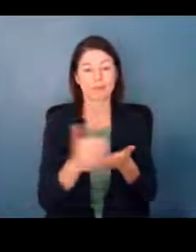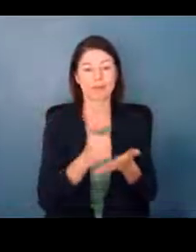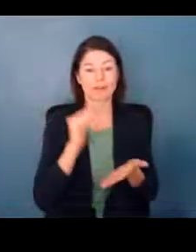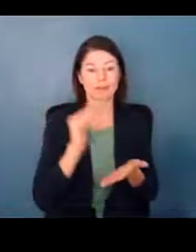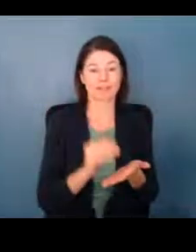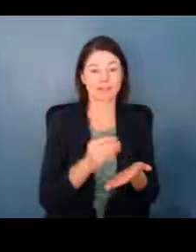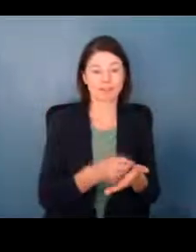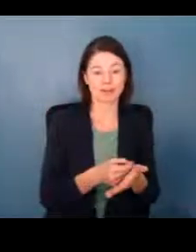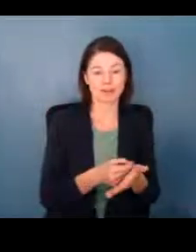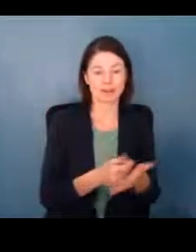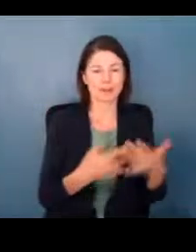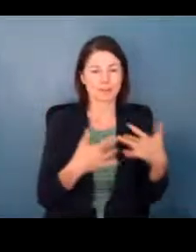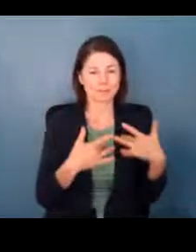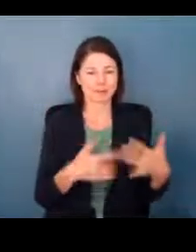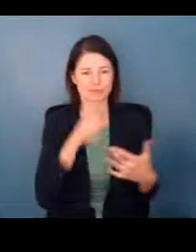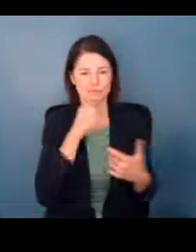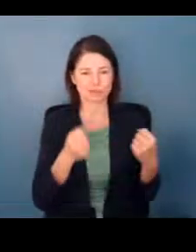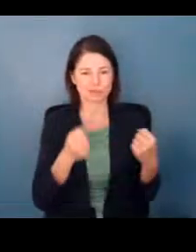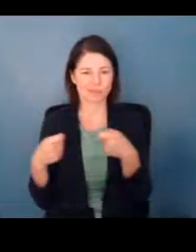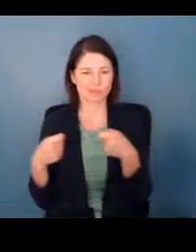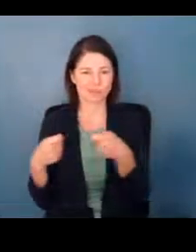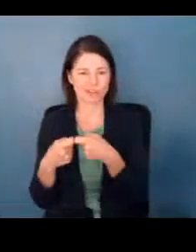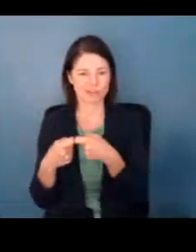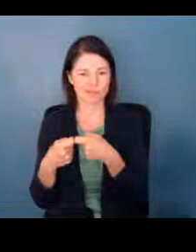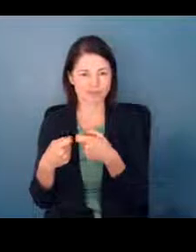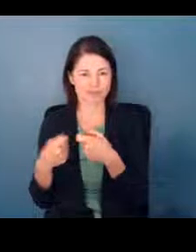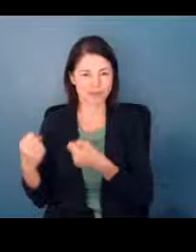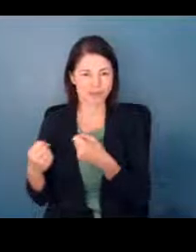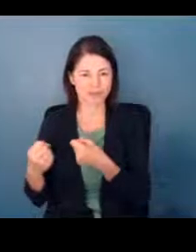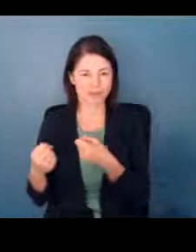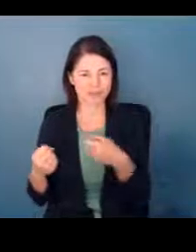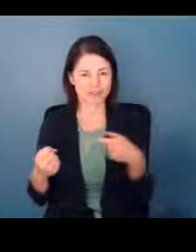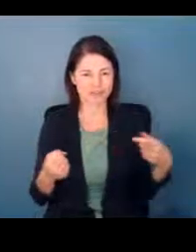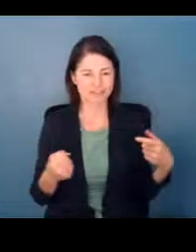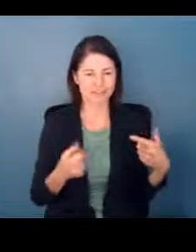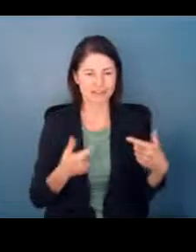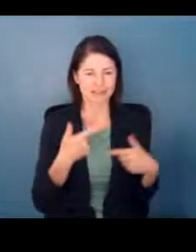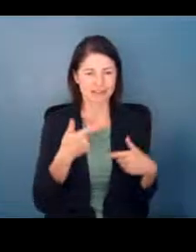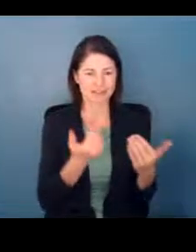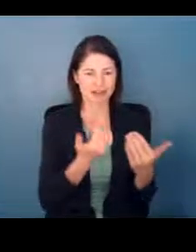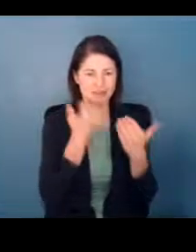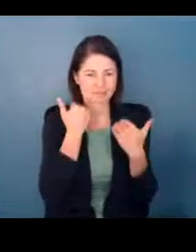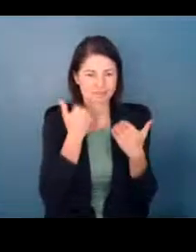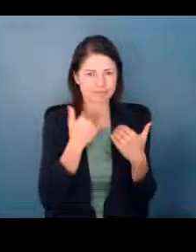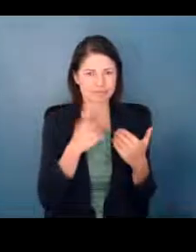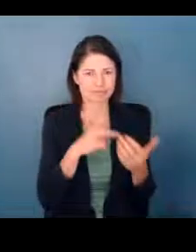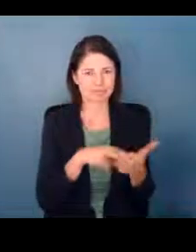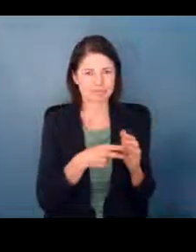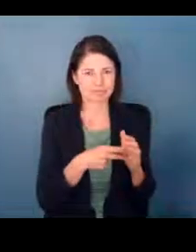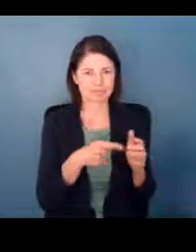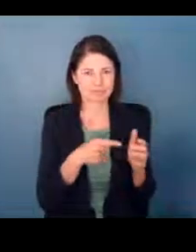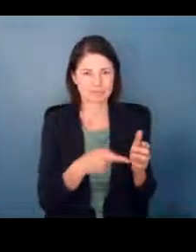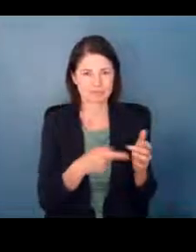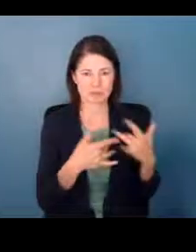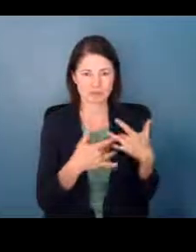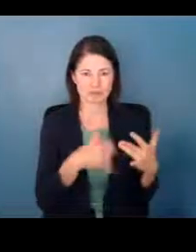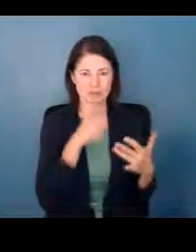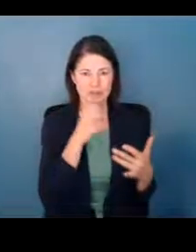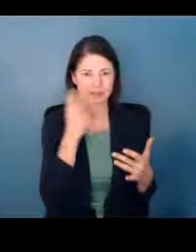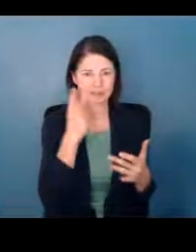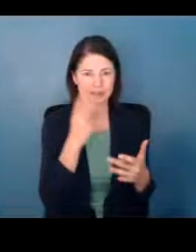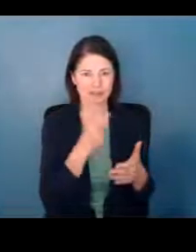driving electric cars. And so they're not likely to be the ones who see an increase in some of those. Yeah, thank but you. That's part